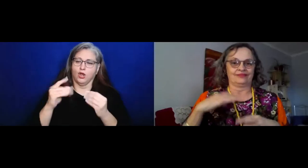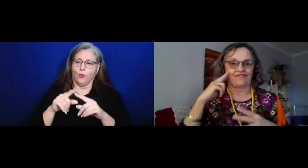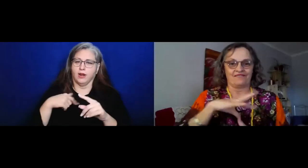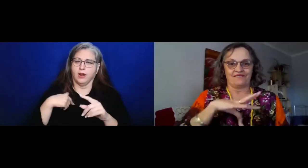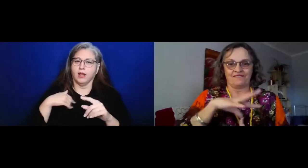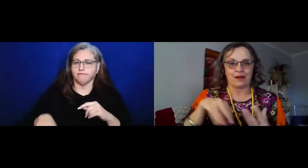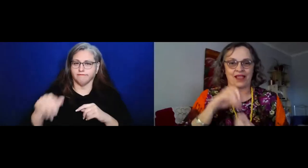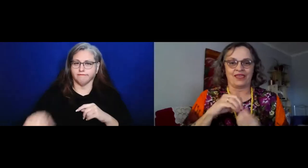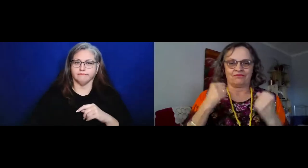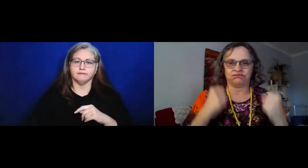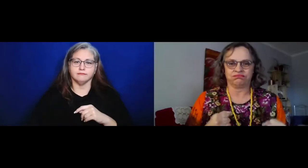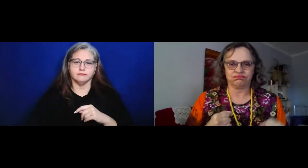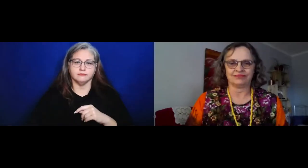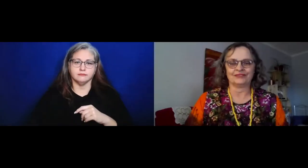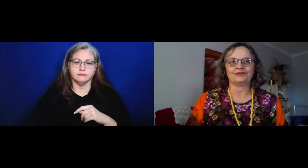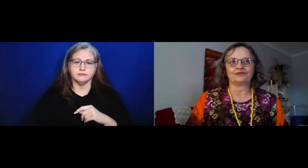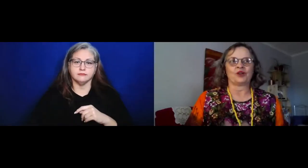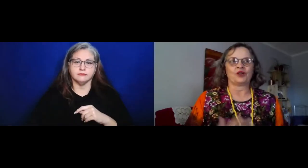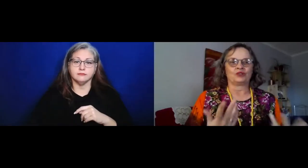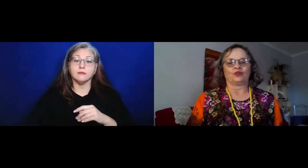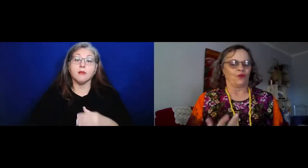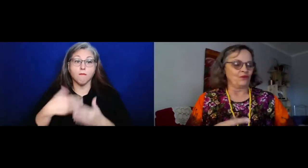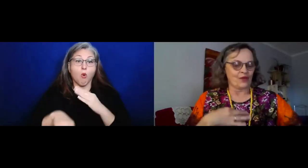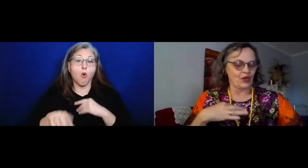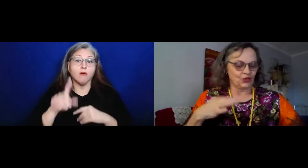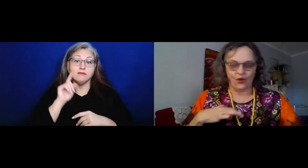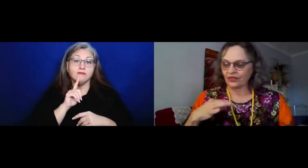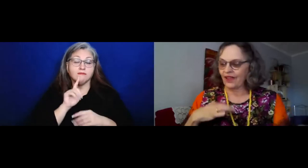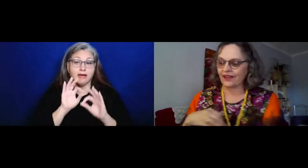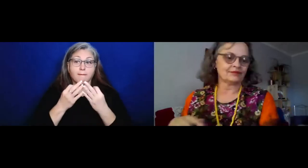taught. I was born in a deaf family.